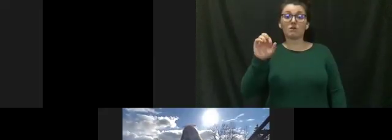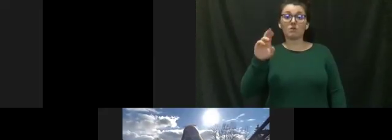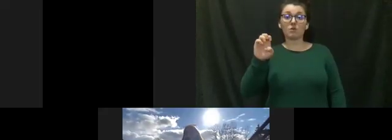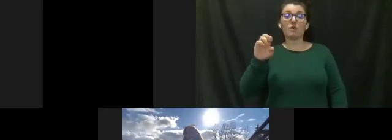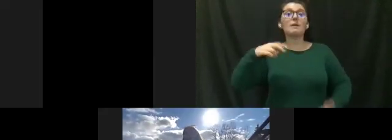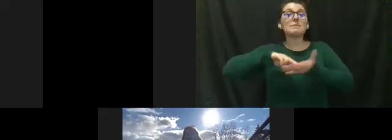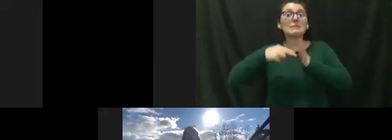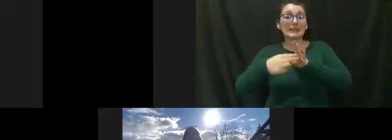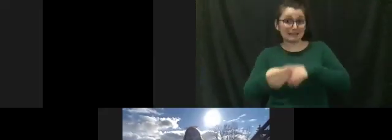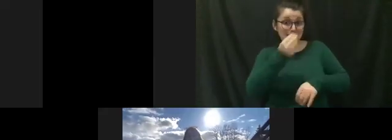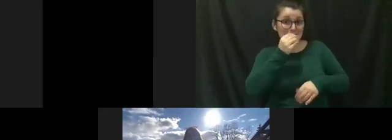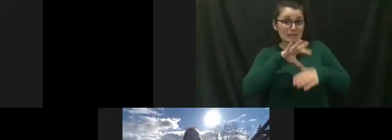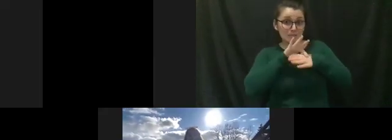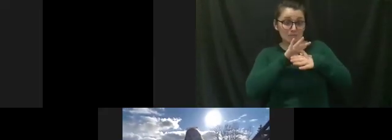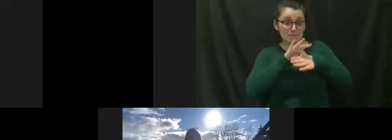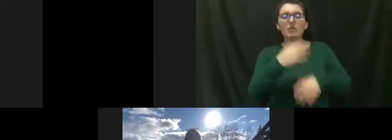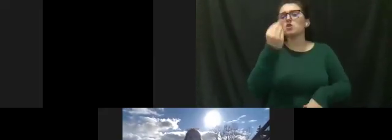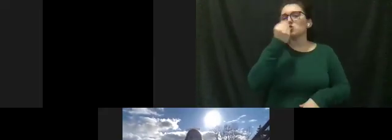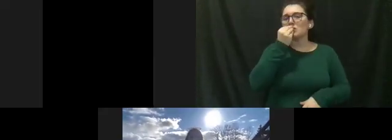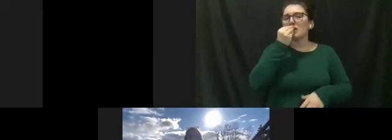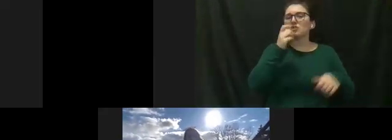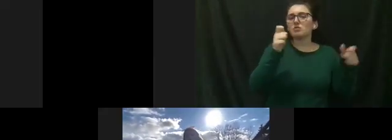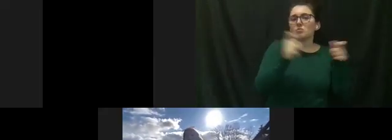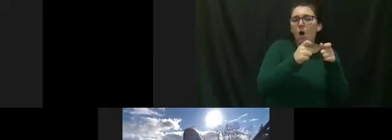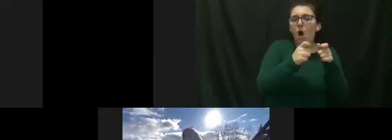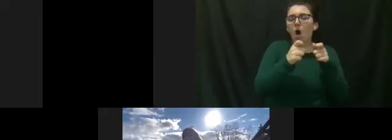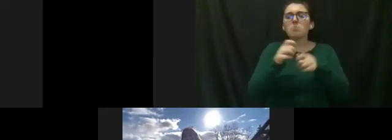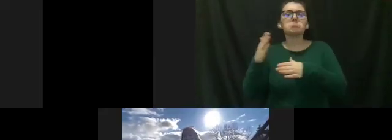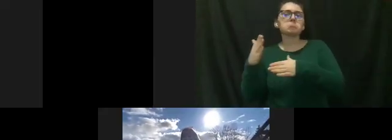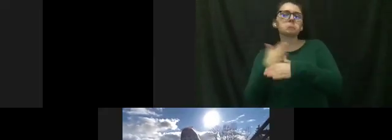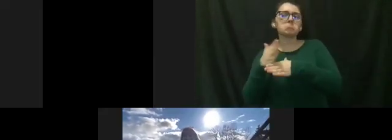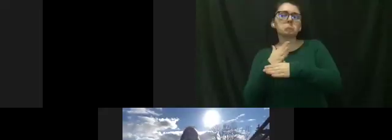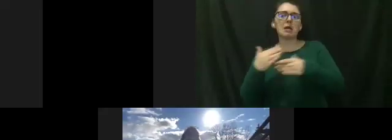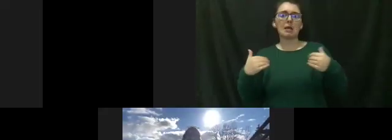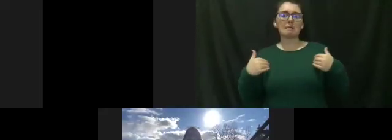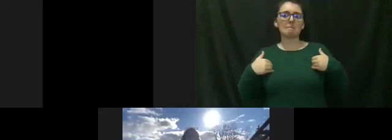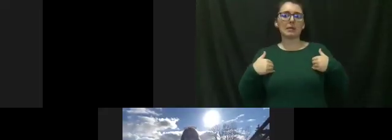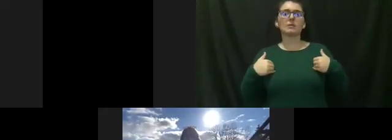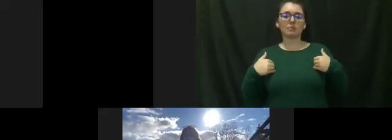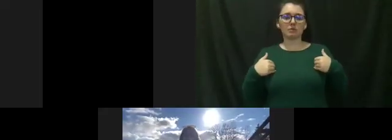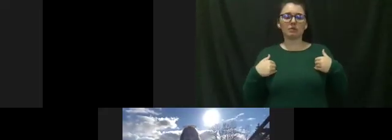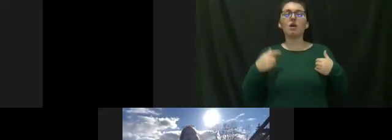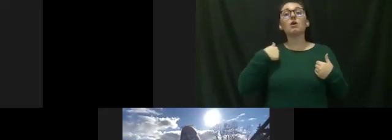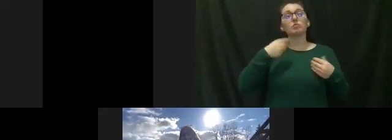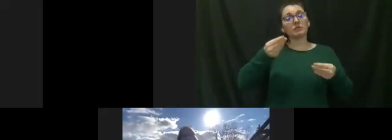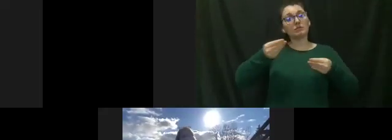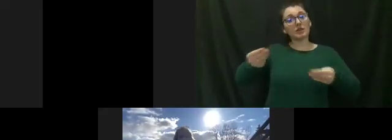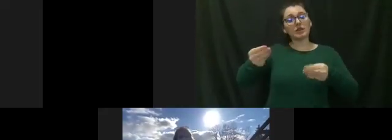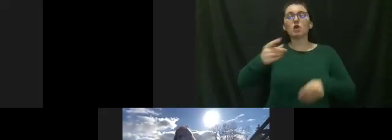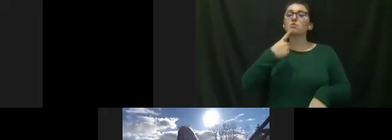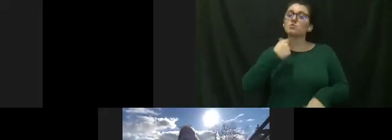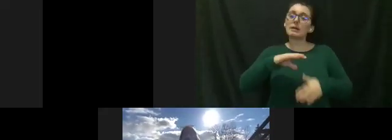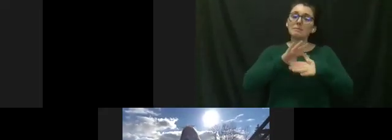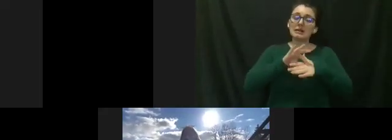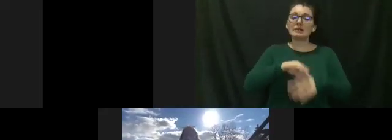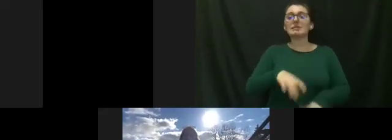eat, anything from small to medium-sized mammals. And here we just feed her a mixture of red meat. Sometimes she'll get chicken,